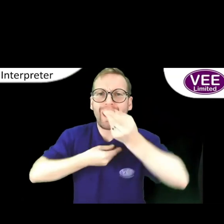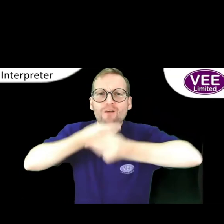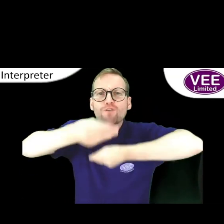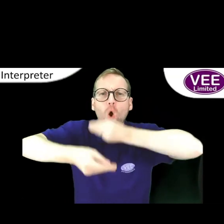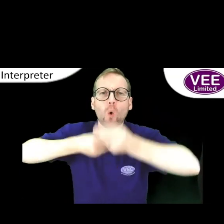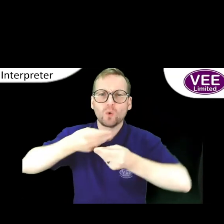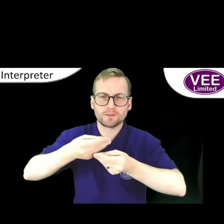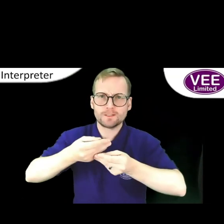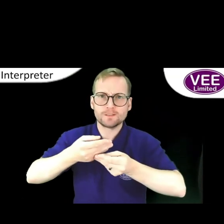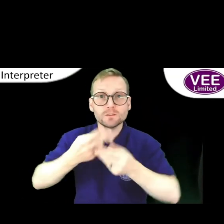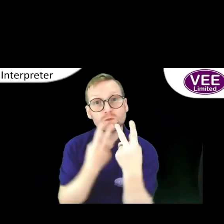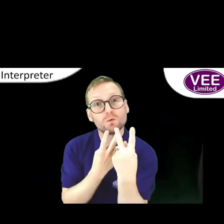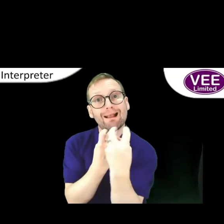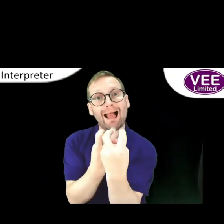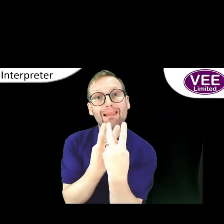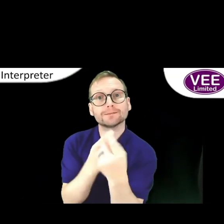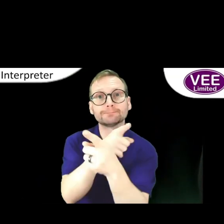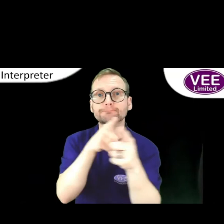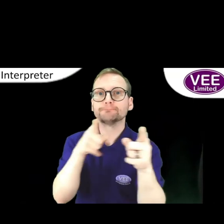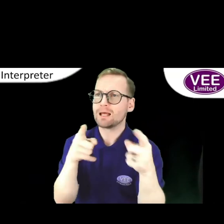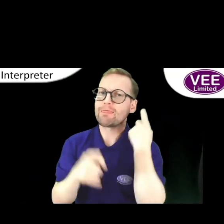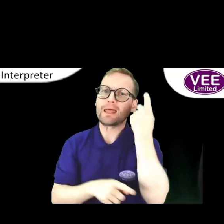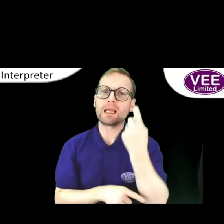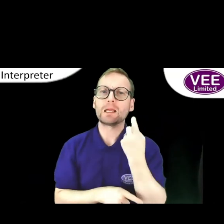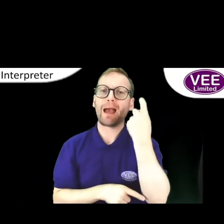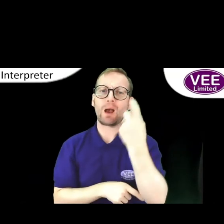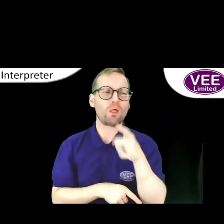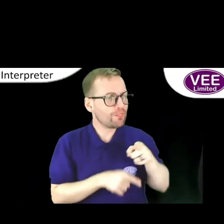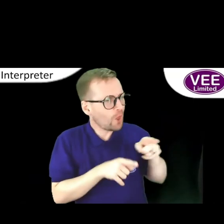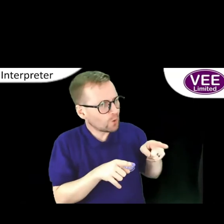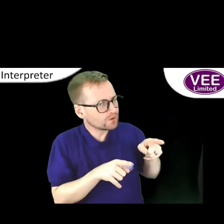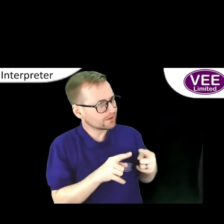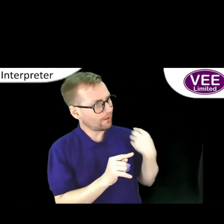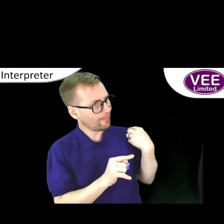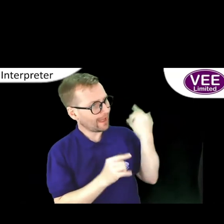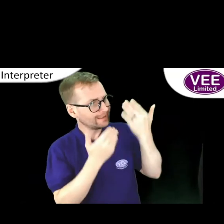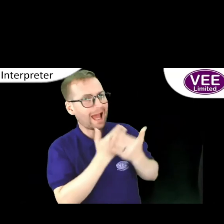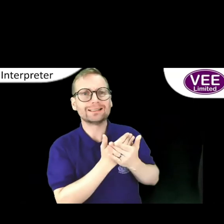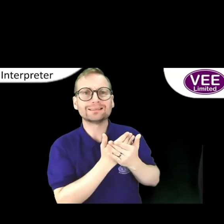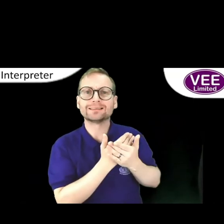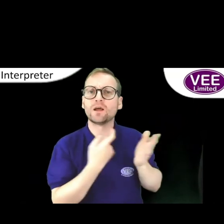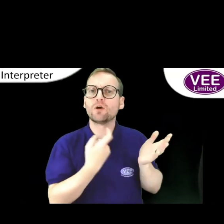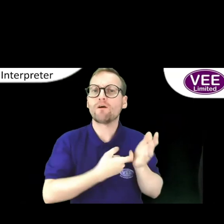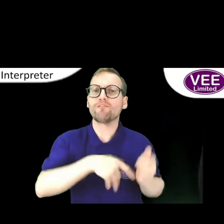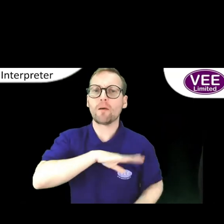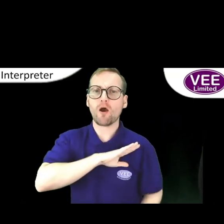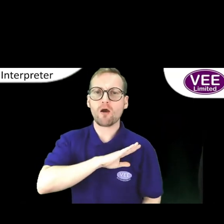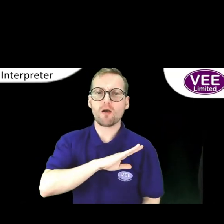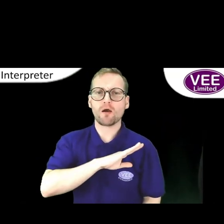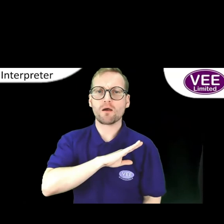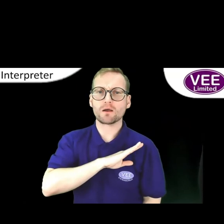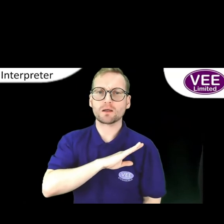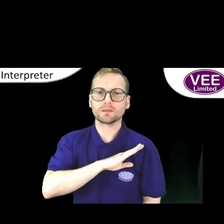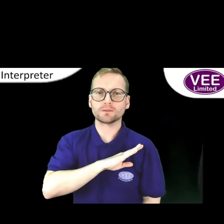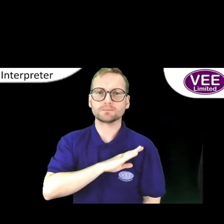up your gallant heart, and think about those poachers bold that night in Rufford Park.